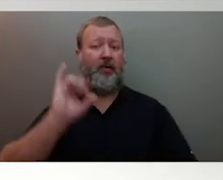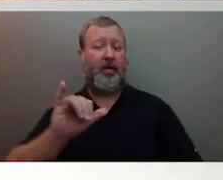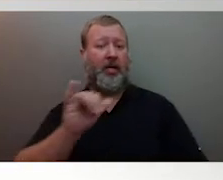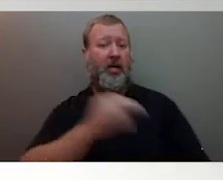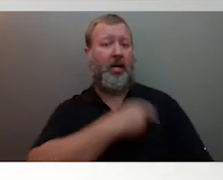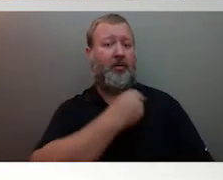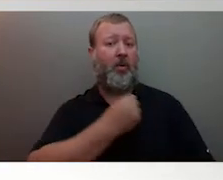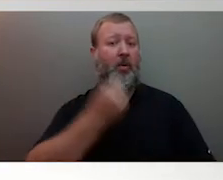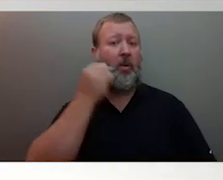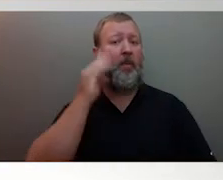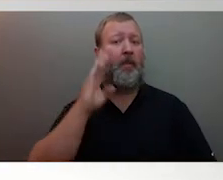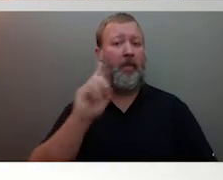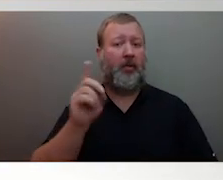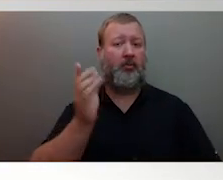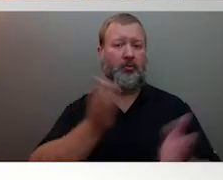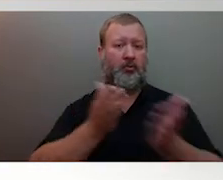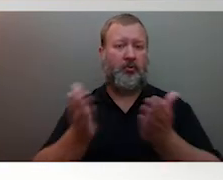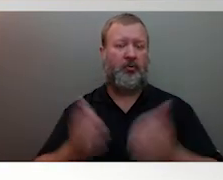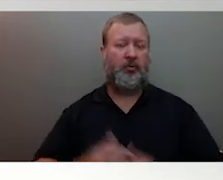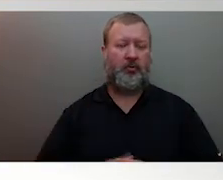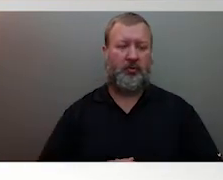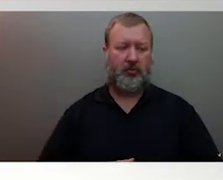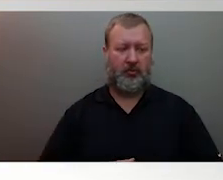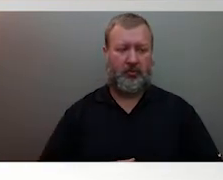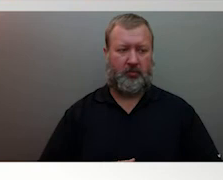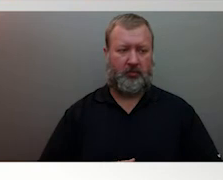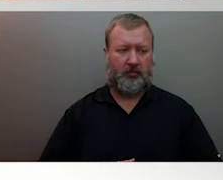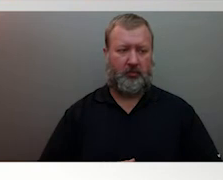homebound services for the student.